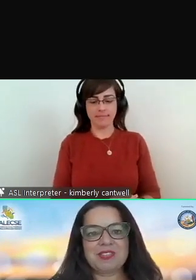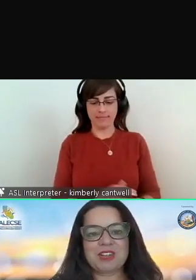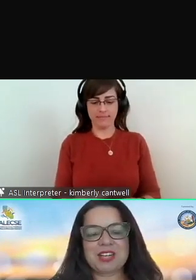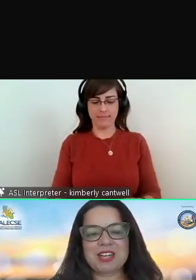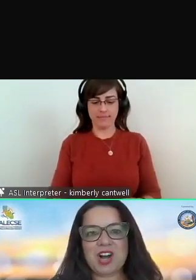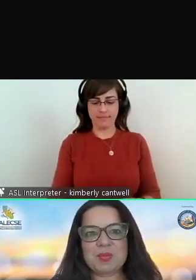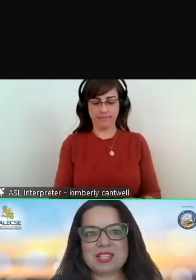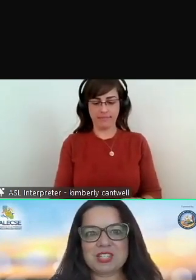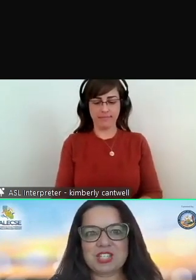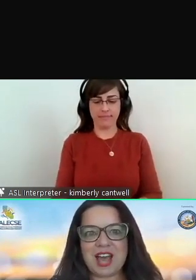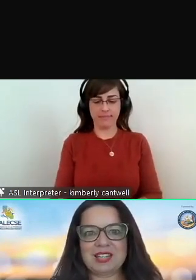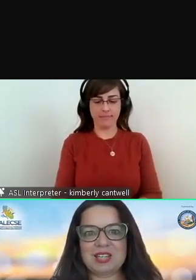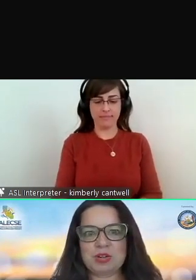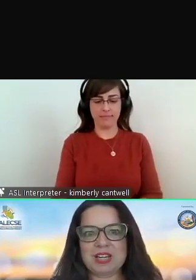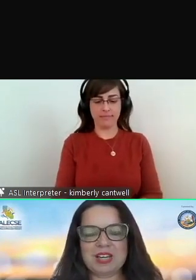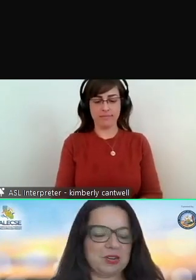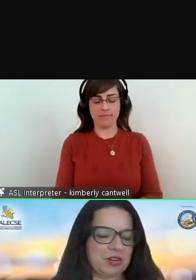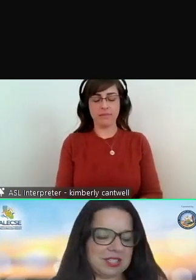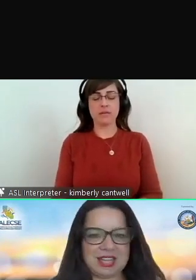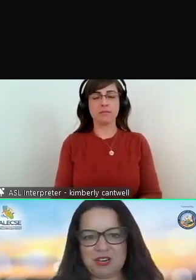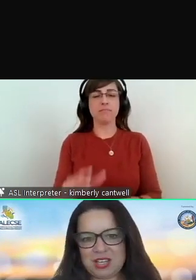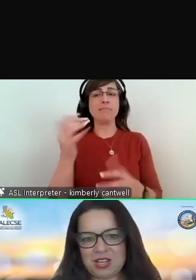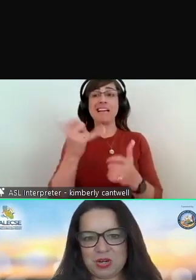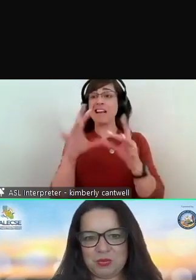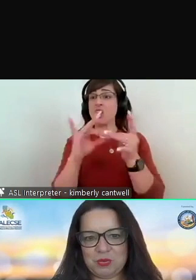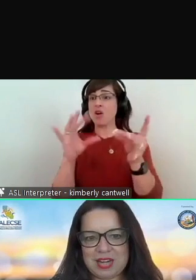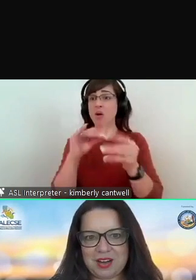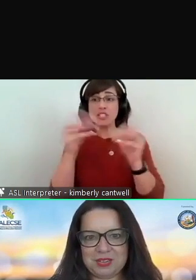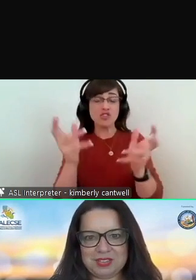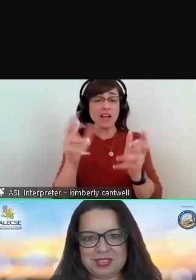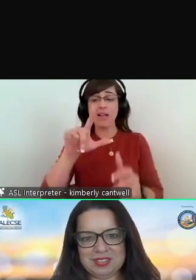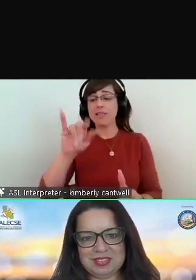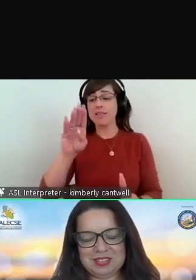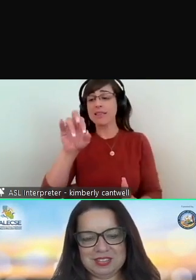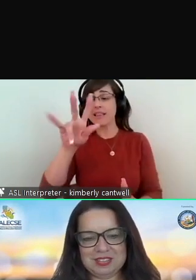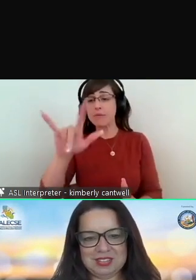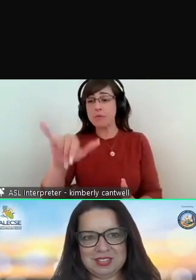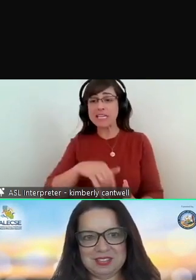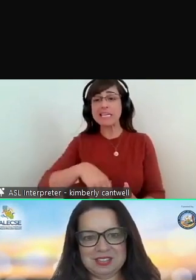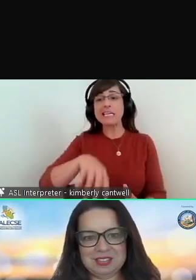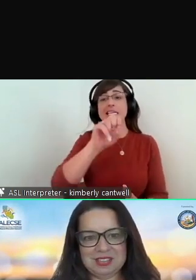And if there's any comments in the chat, Liberty or Sarah, that you want to read out.